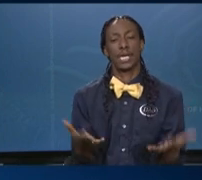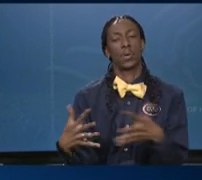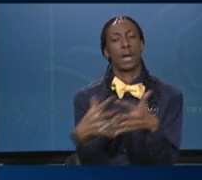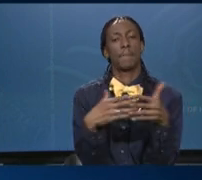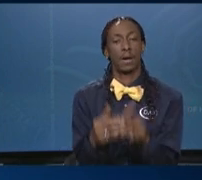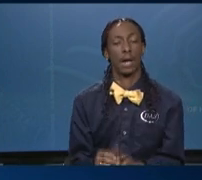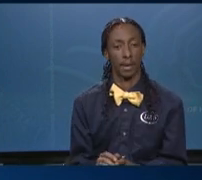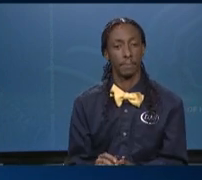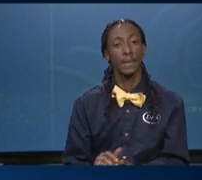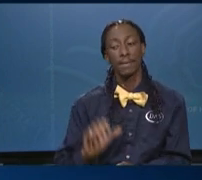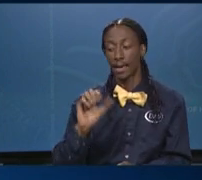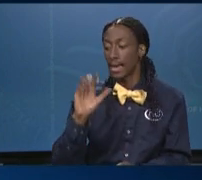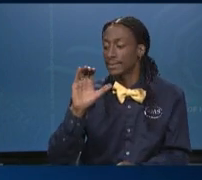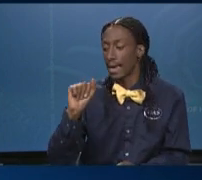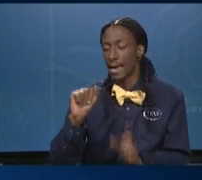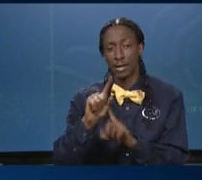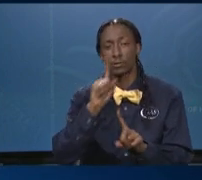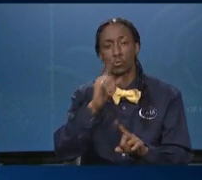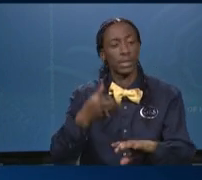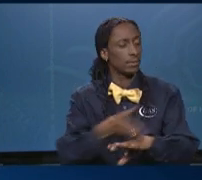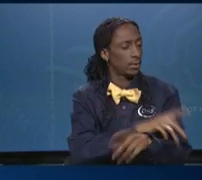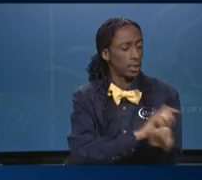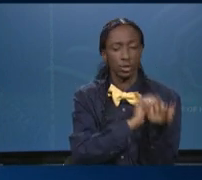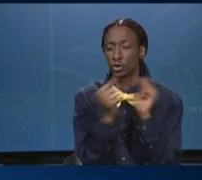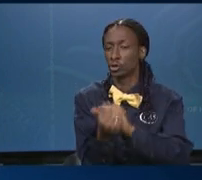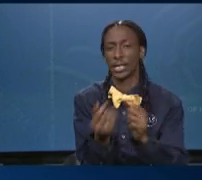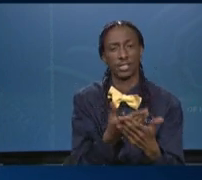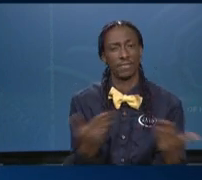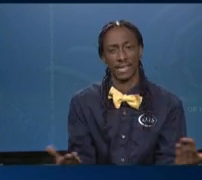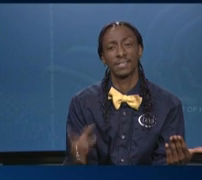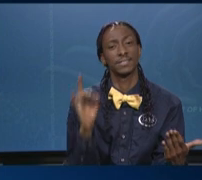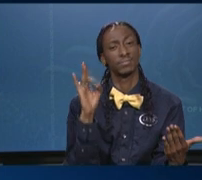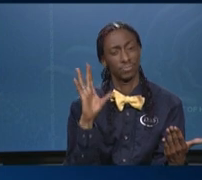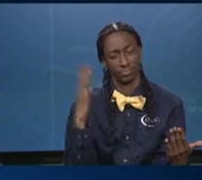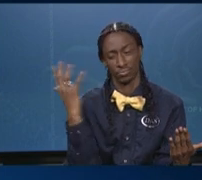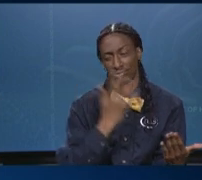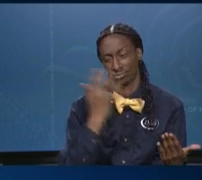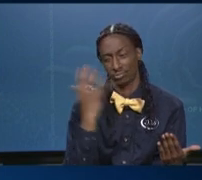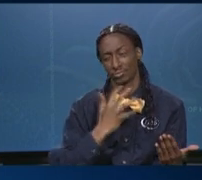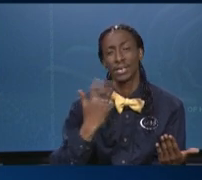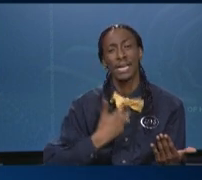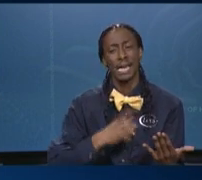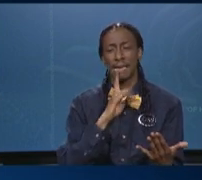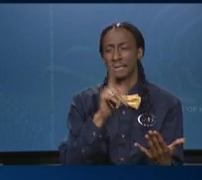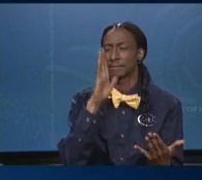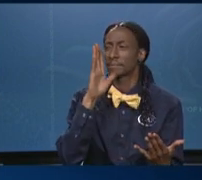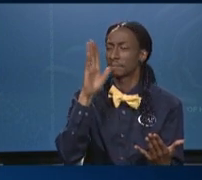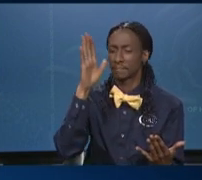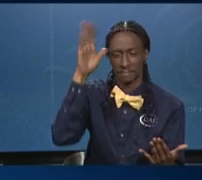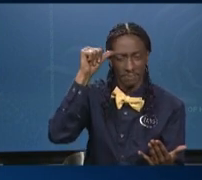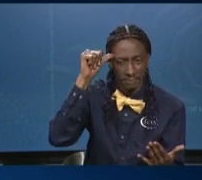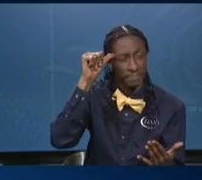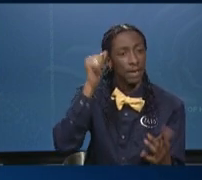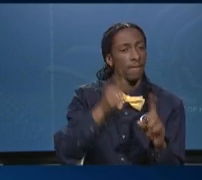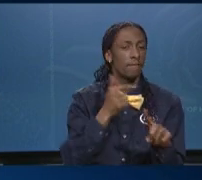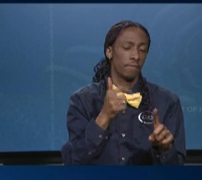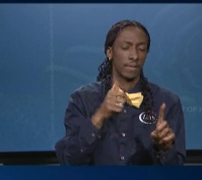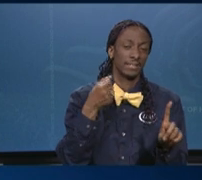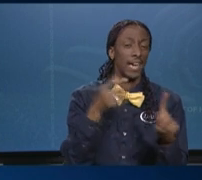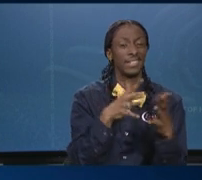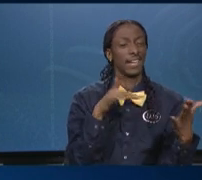Care Act has made a difference. And if it's withstood attacks in the courts, attacks in the